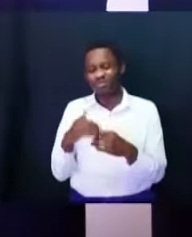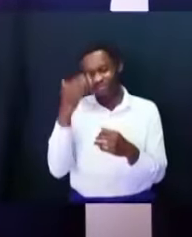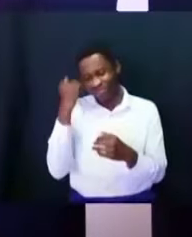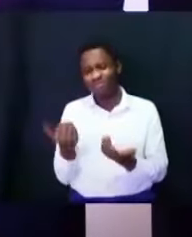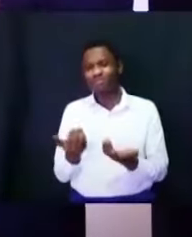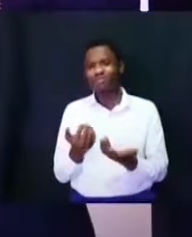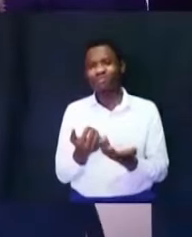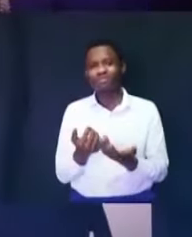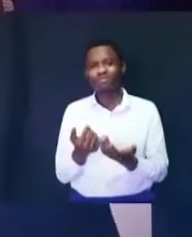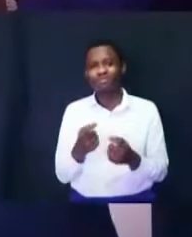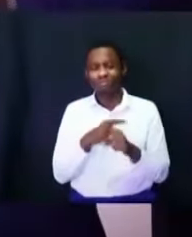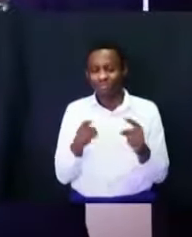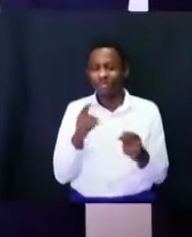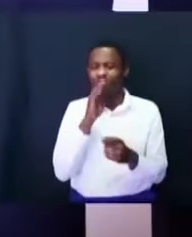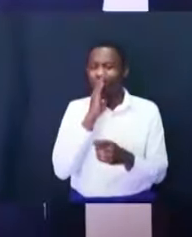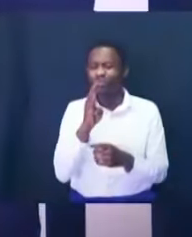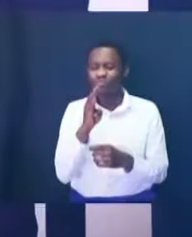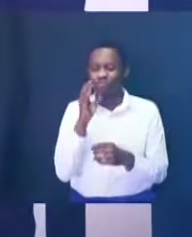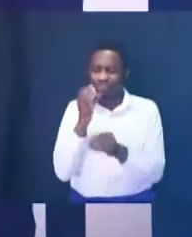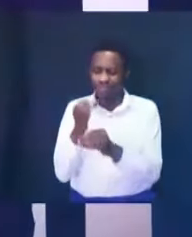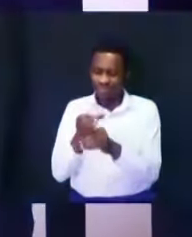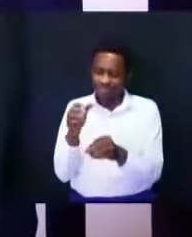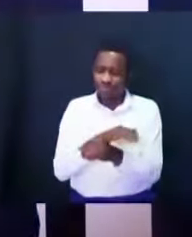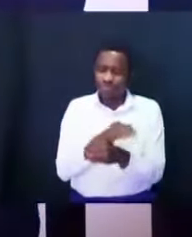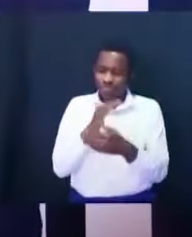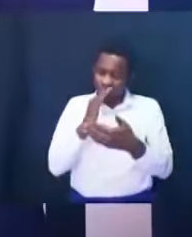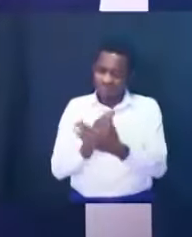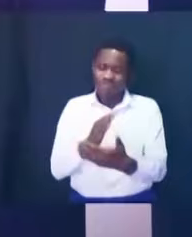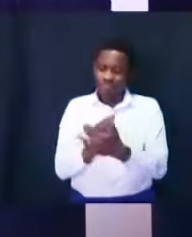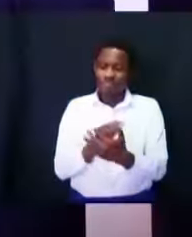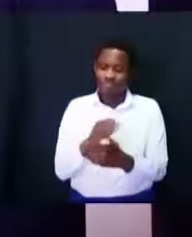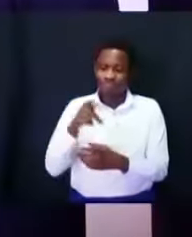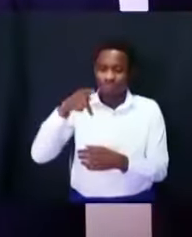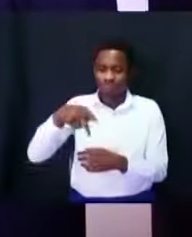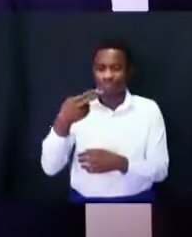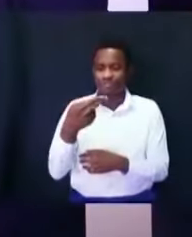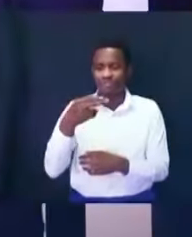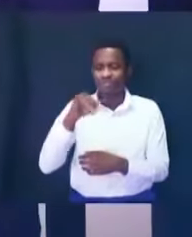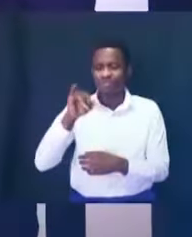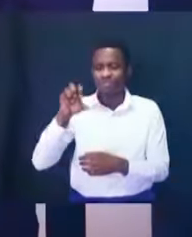bread but be on your guard against the yeast of the Pharisees and